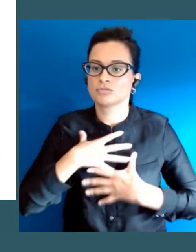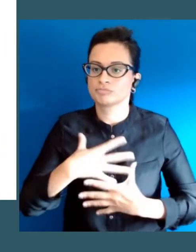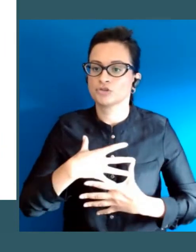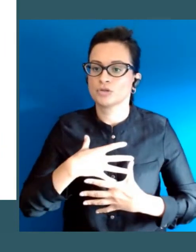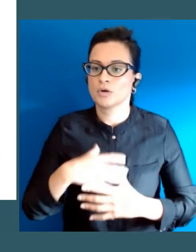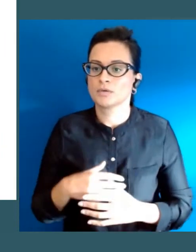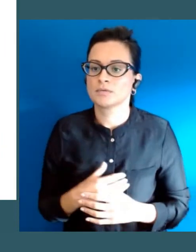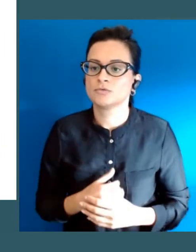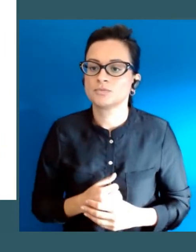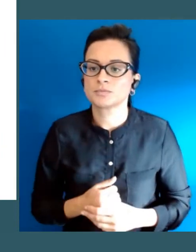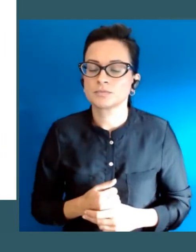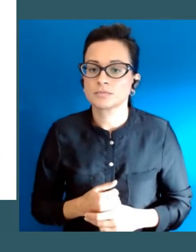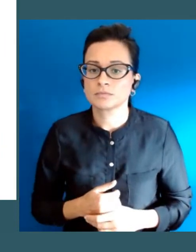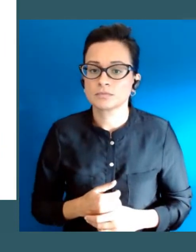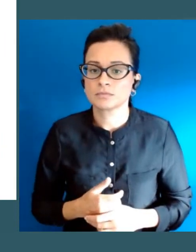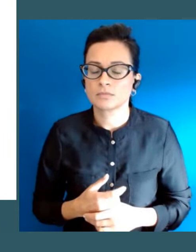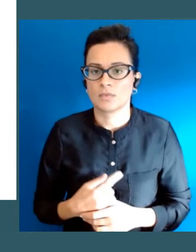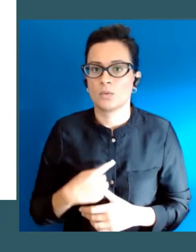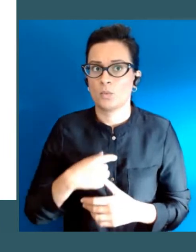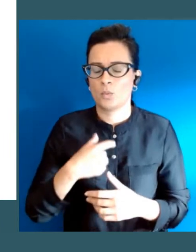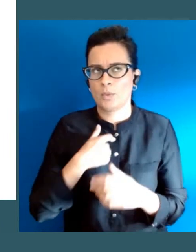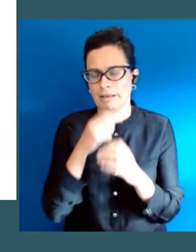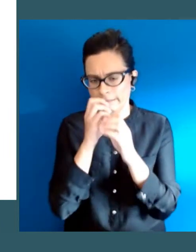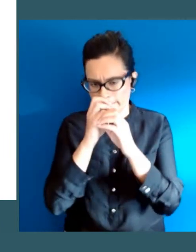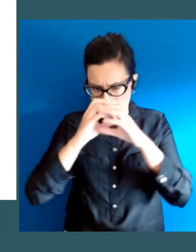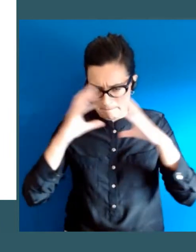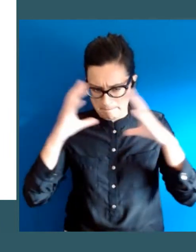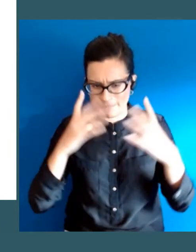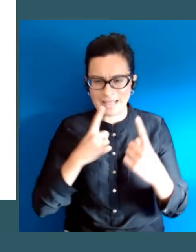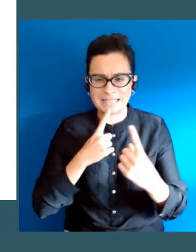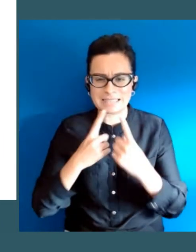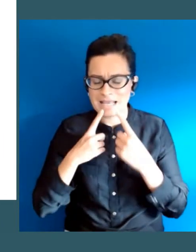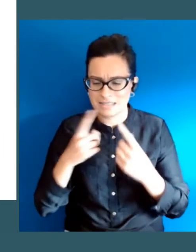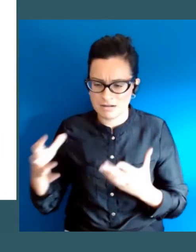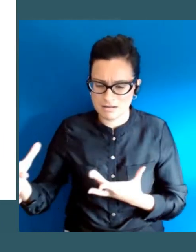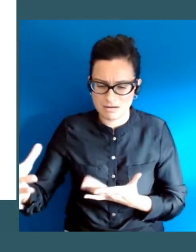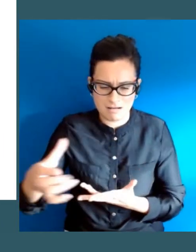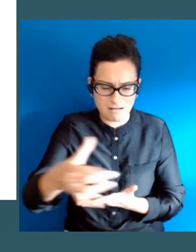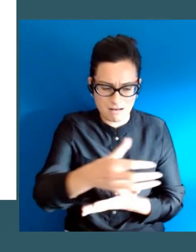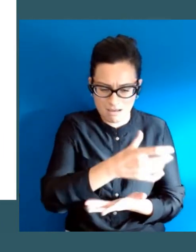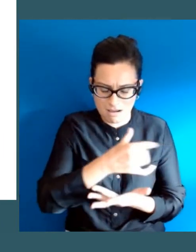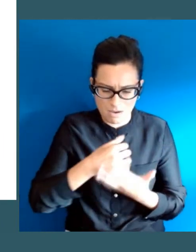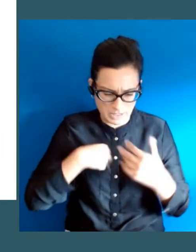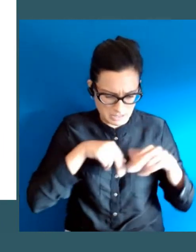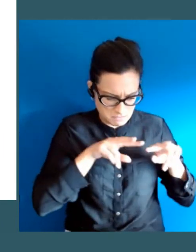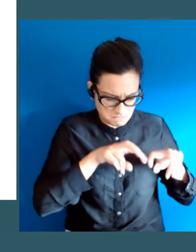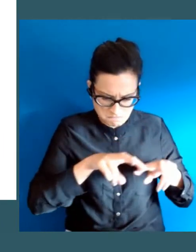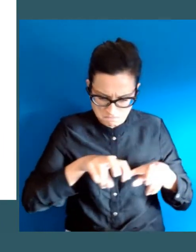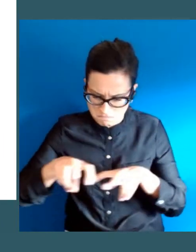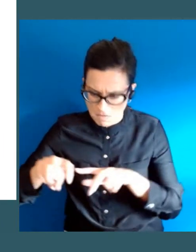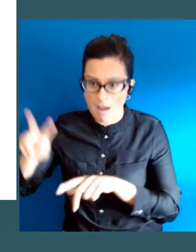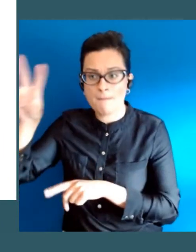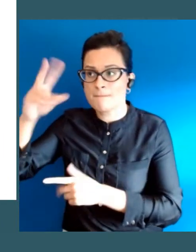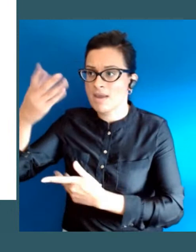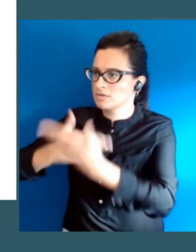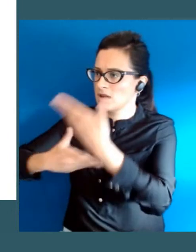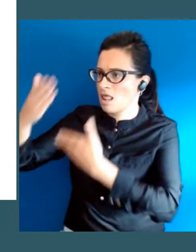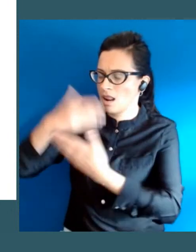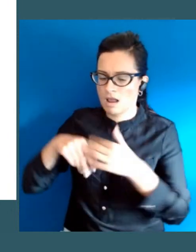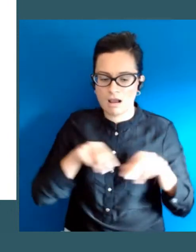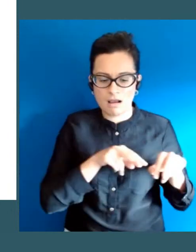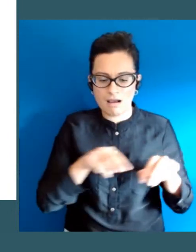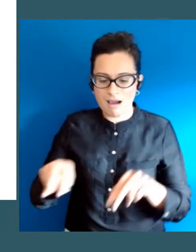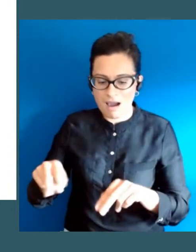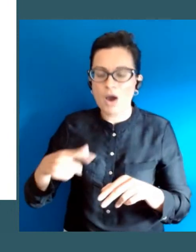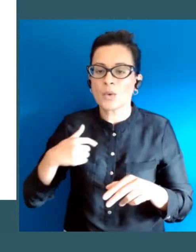our minds, when we analyse this data, and these parents were telling us this, there is a clear need to go beyond this if we're going